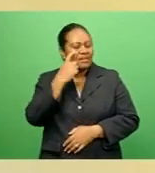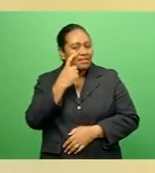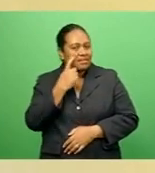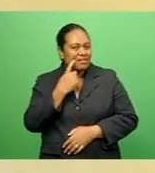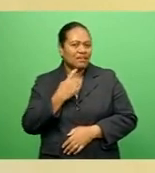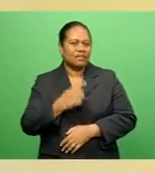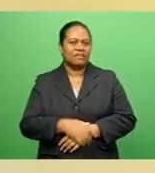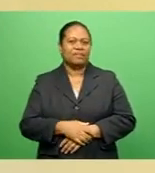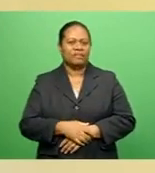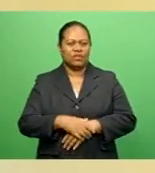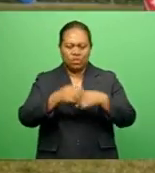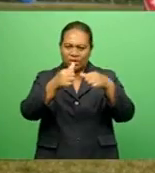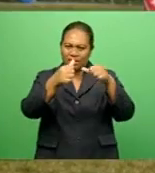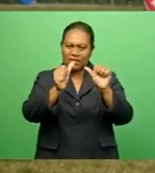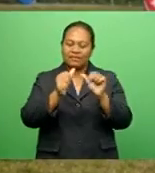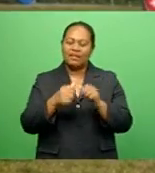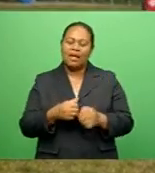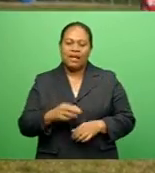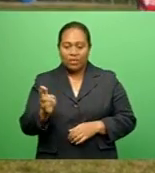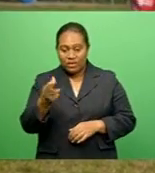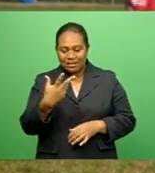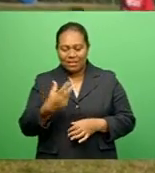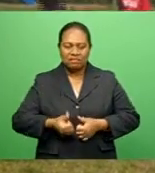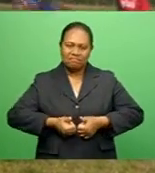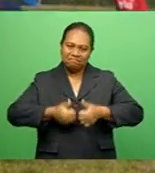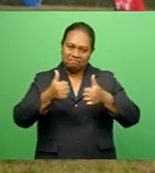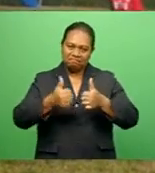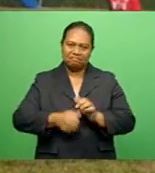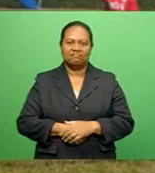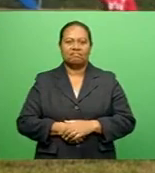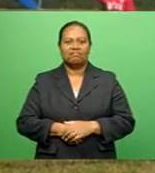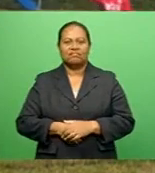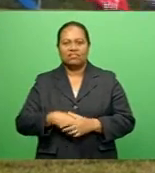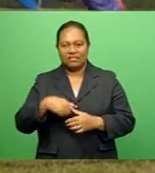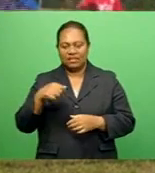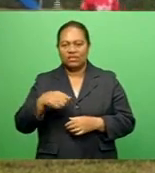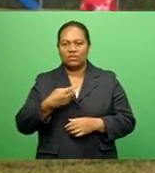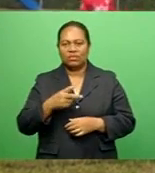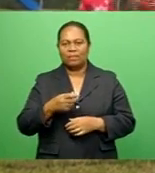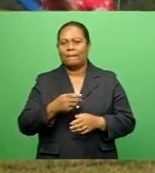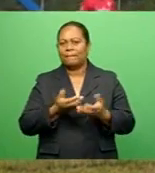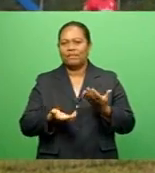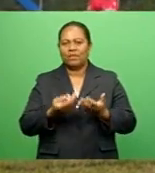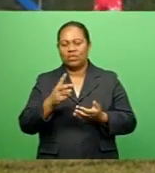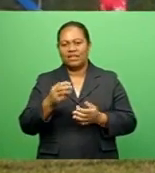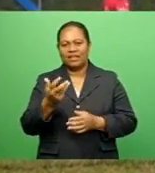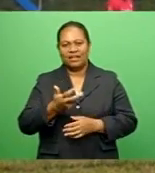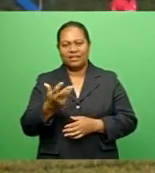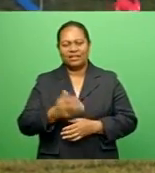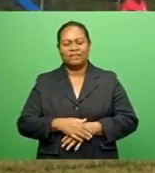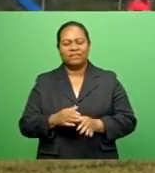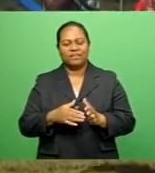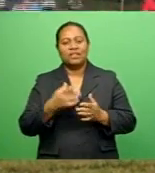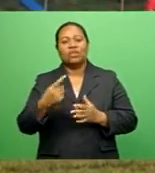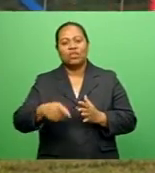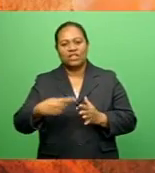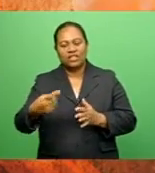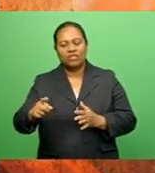them to achieve a better result than what is in 2019. The Nandronganavosa zone continues